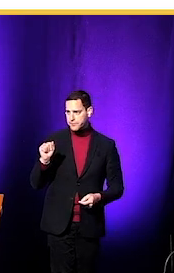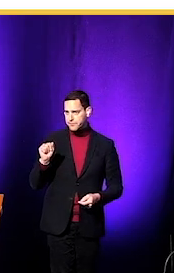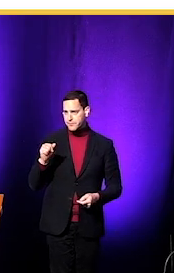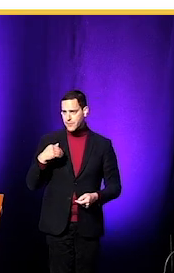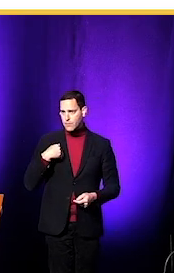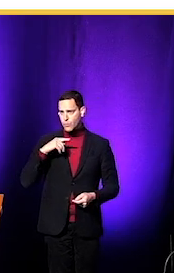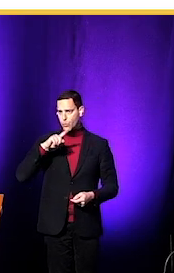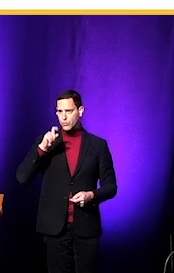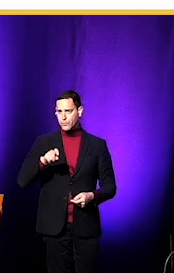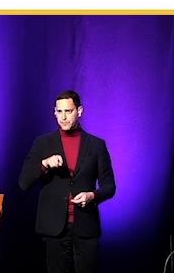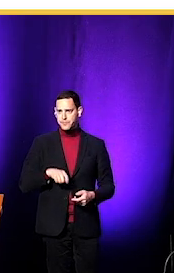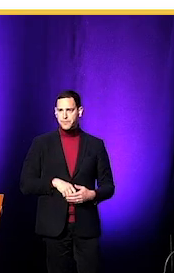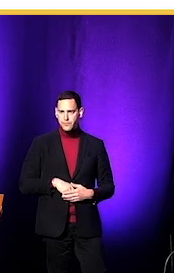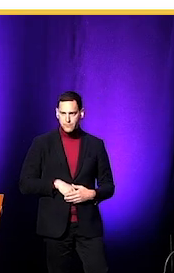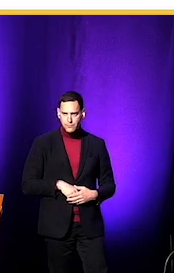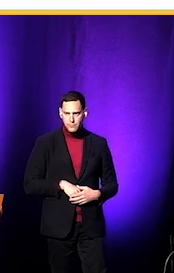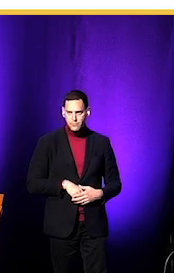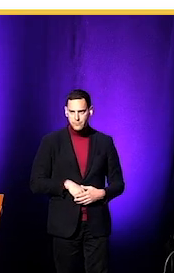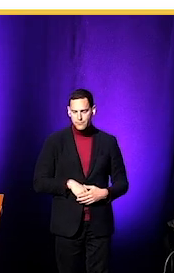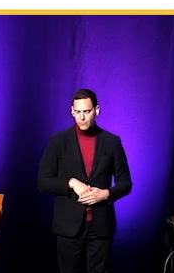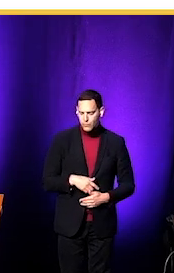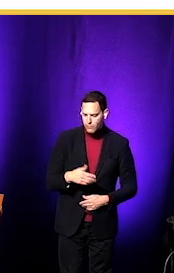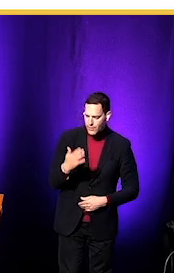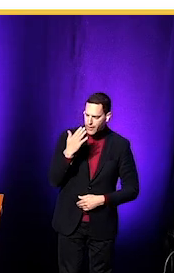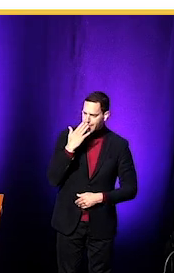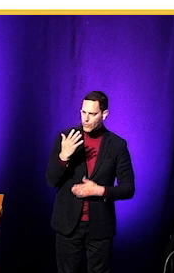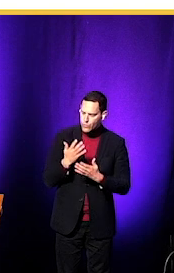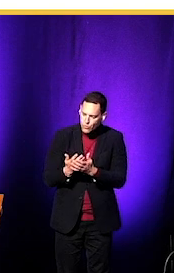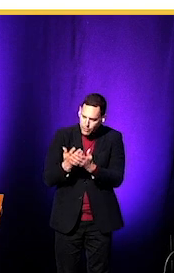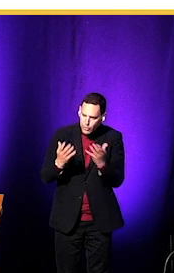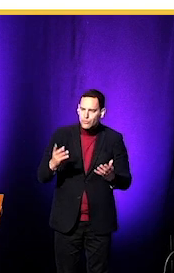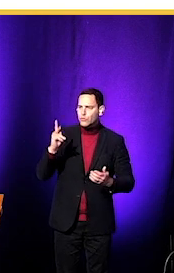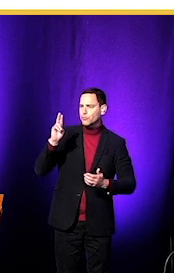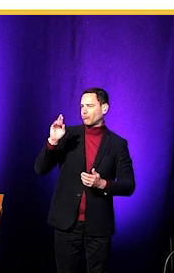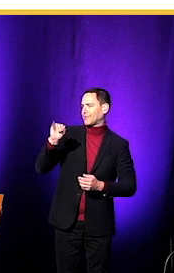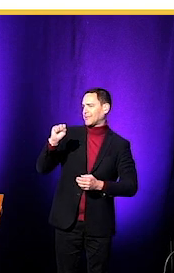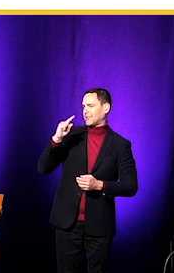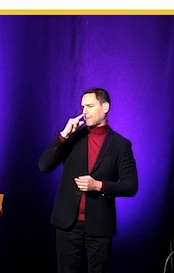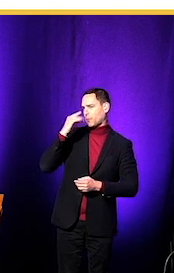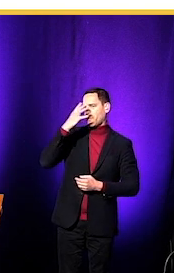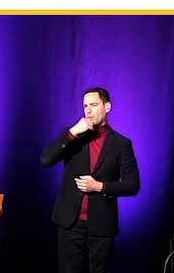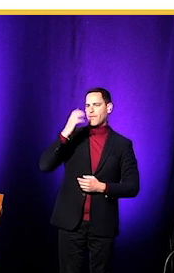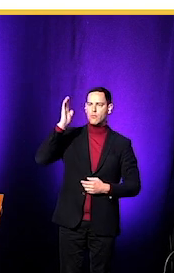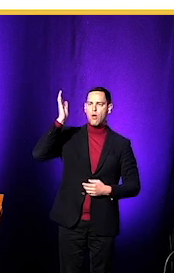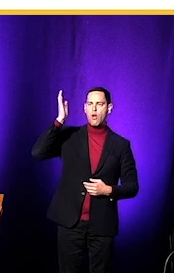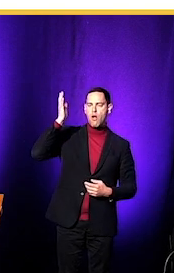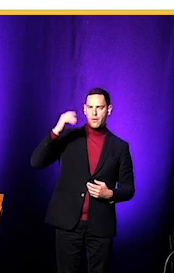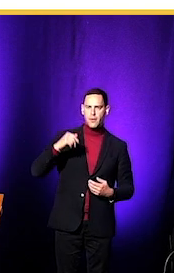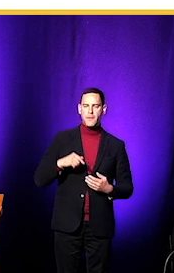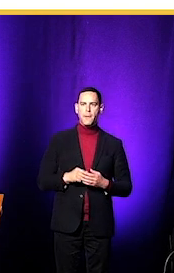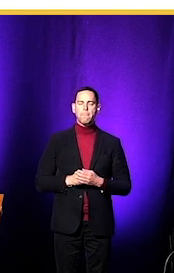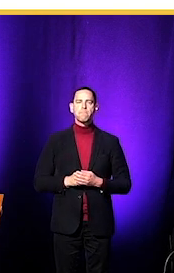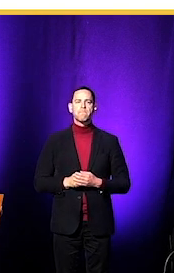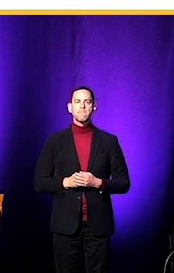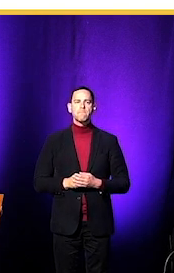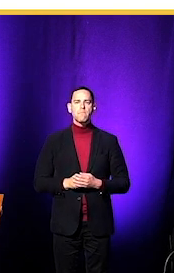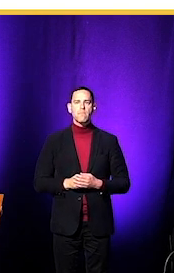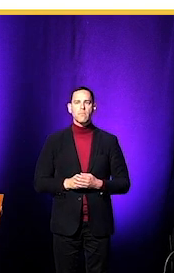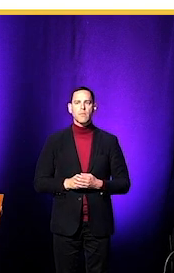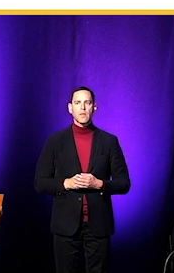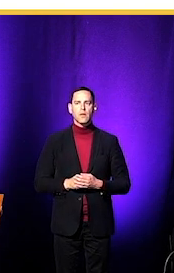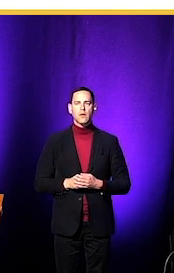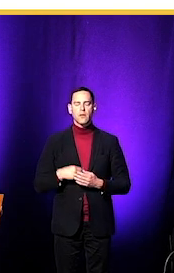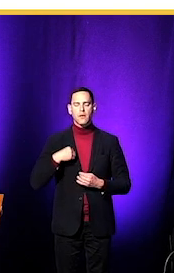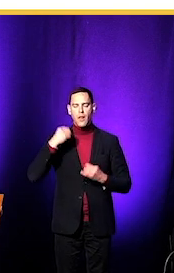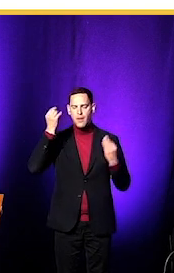Oh, doesn't work. Thank you so much, Chris, for the beautiful talk. And thinking about the learning